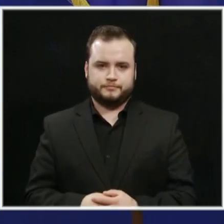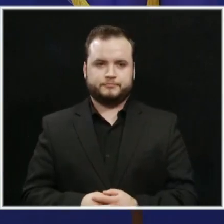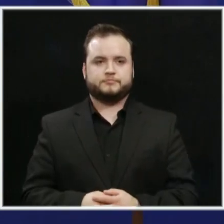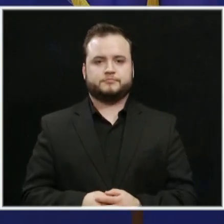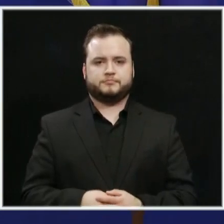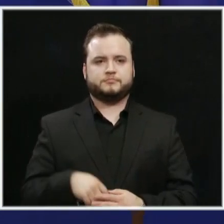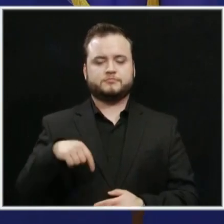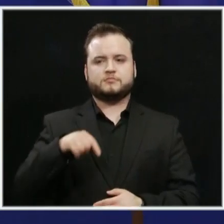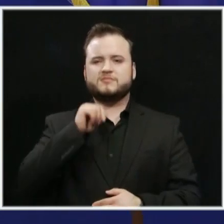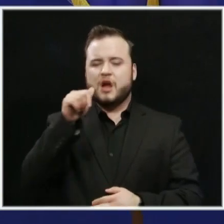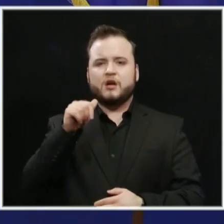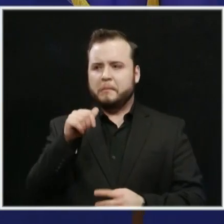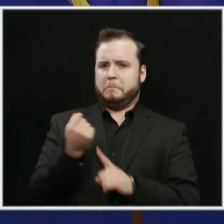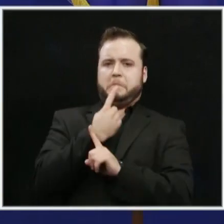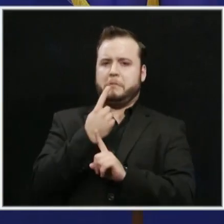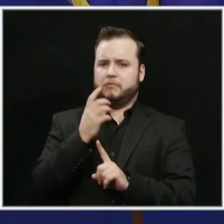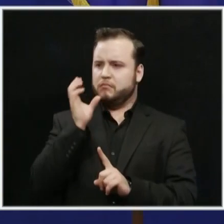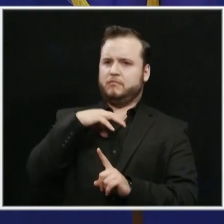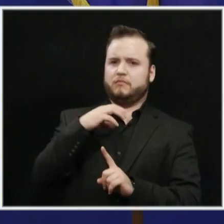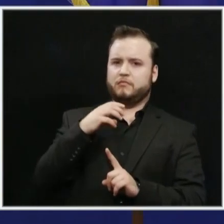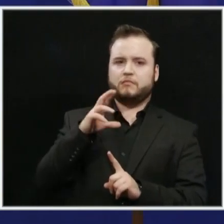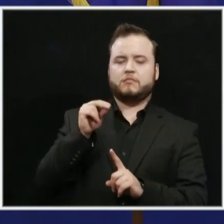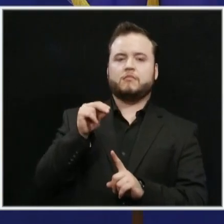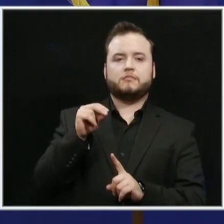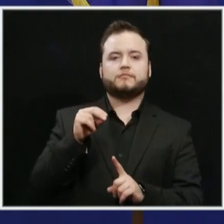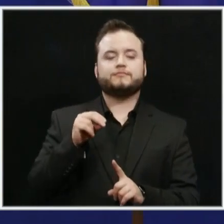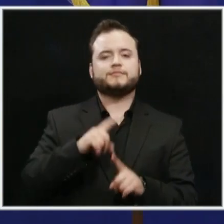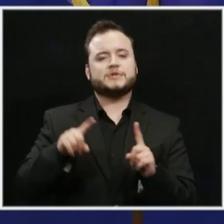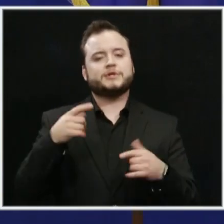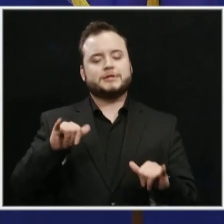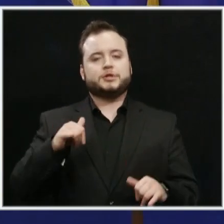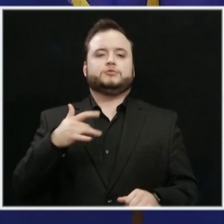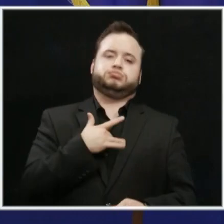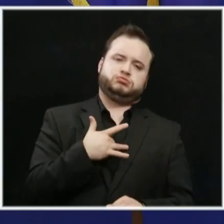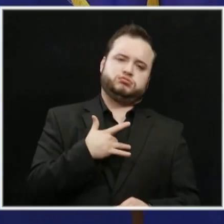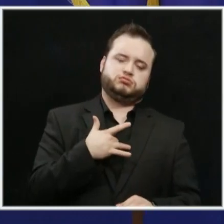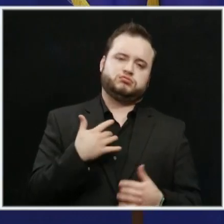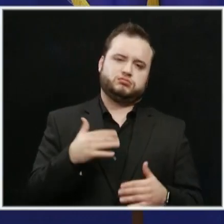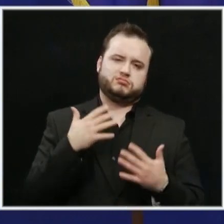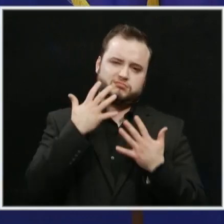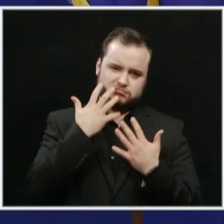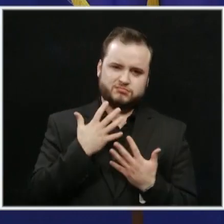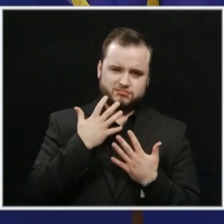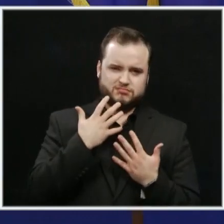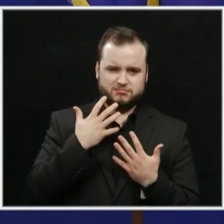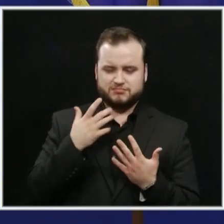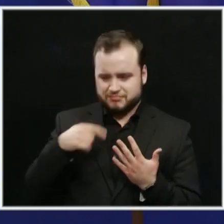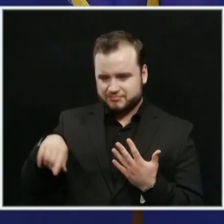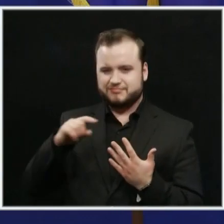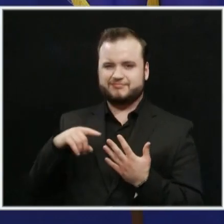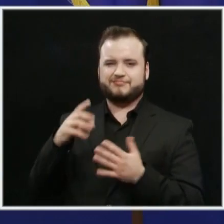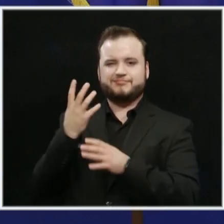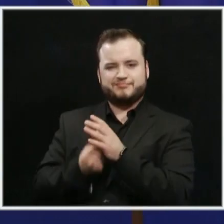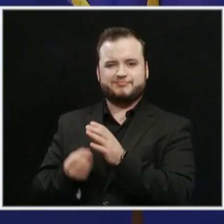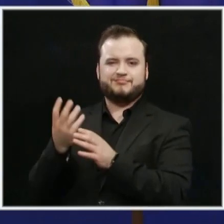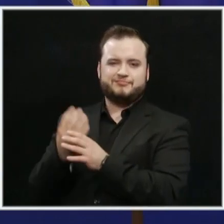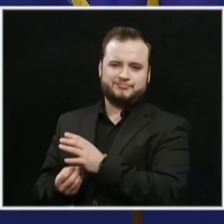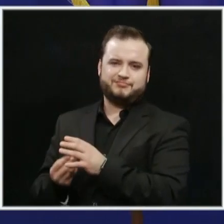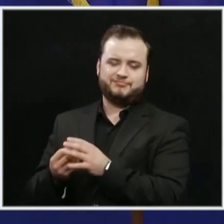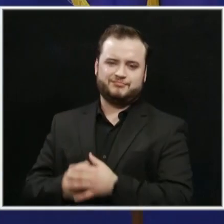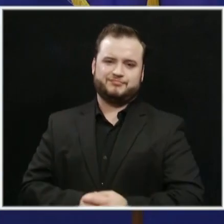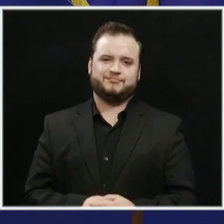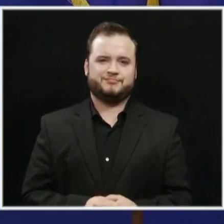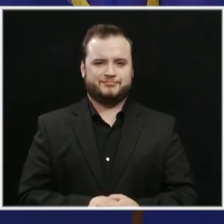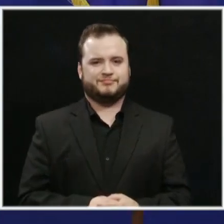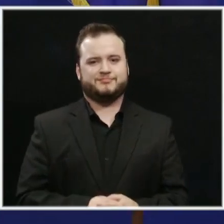doesn't lessen the tragedy, and you have my sympathies to the 17 families today who lost loved ones. We're going to have a few different